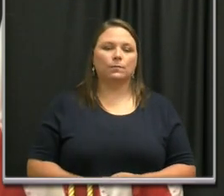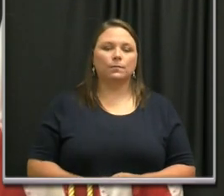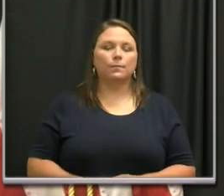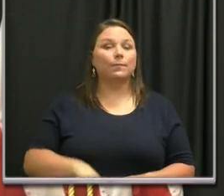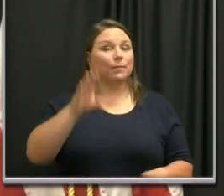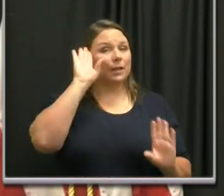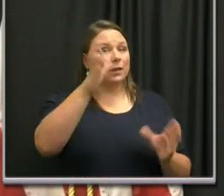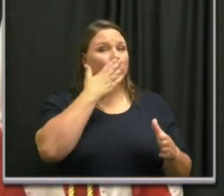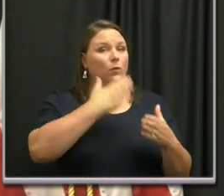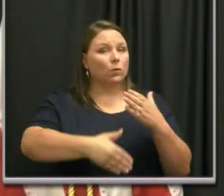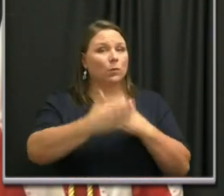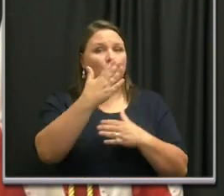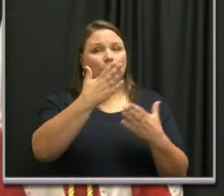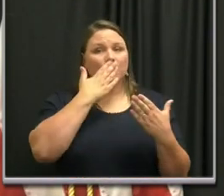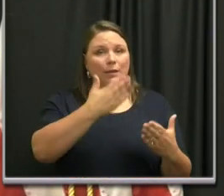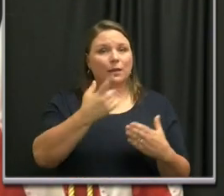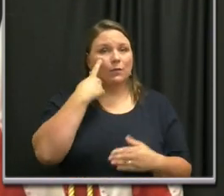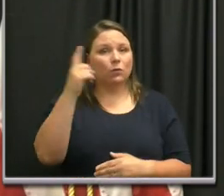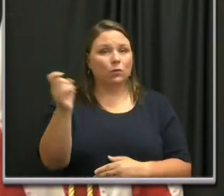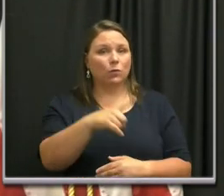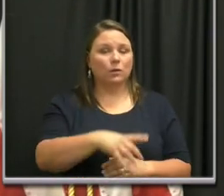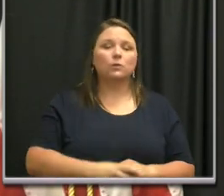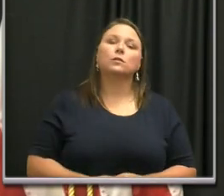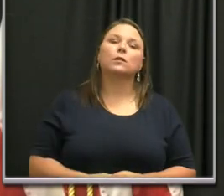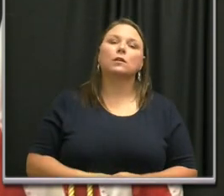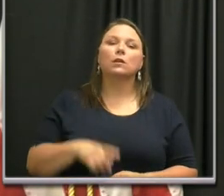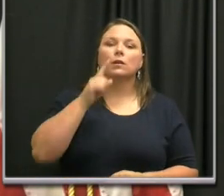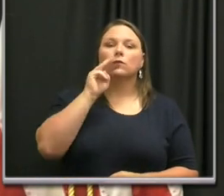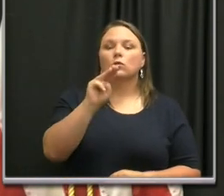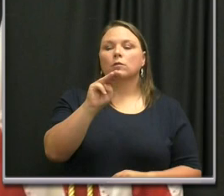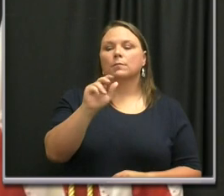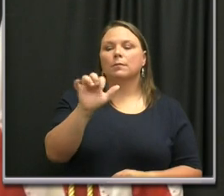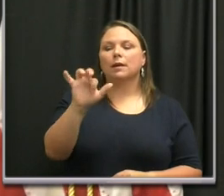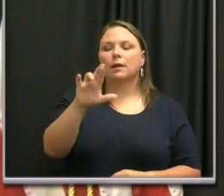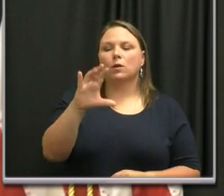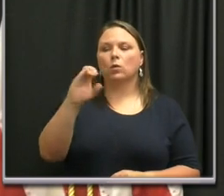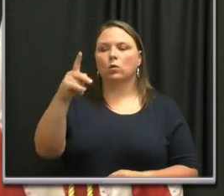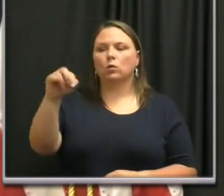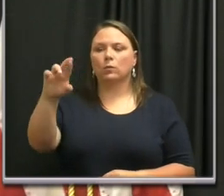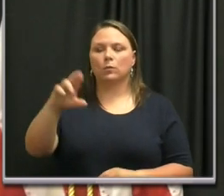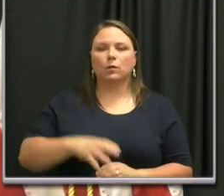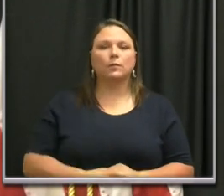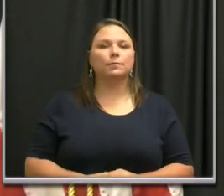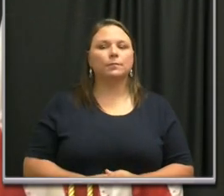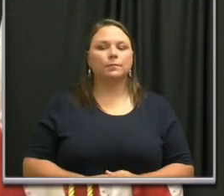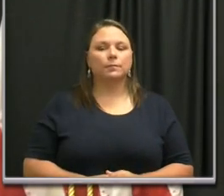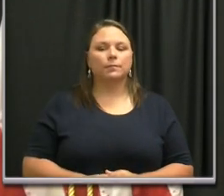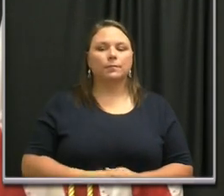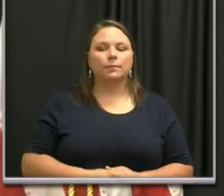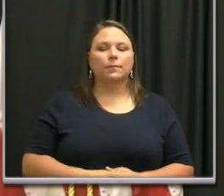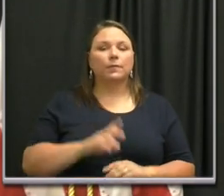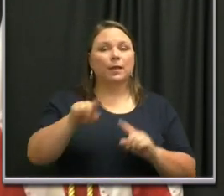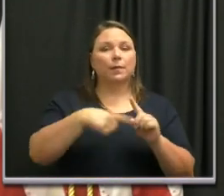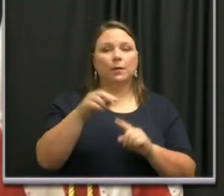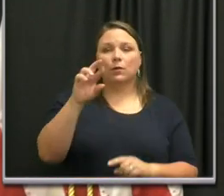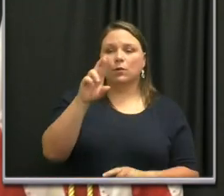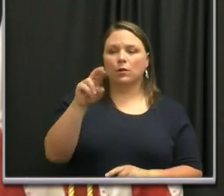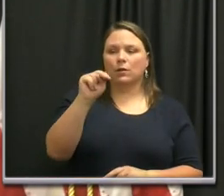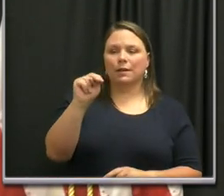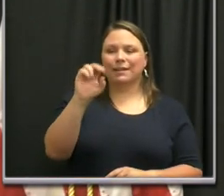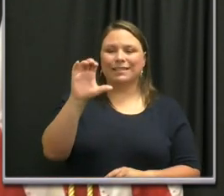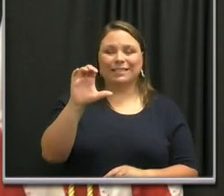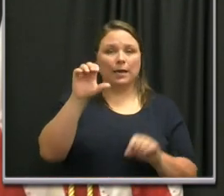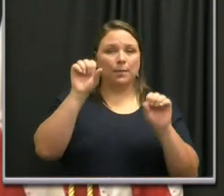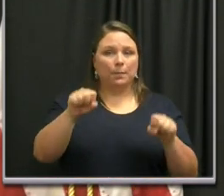Hey, good morning. Thank you for taking my question. It's for Mayor Cooper. Regarding the RNC possibly coming